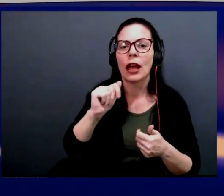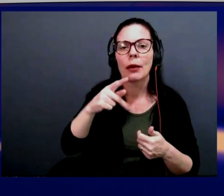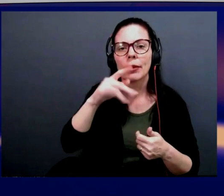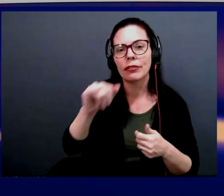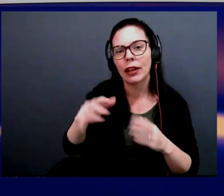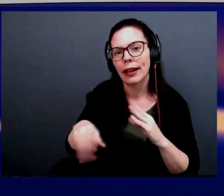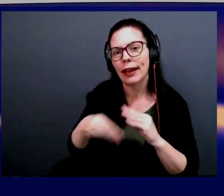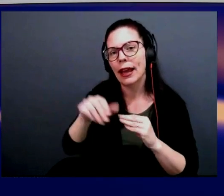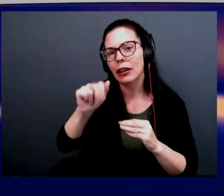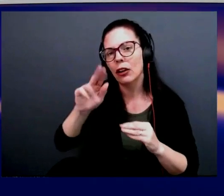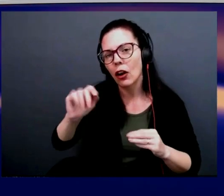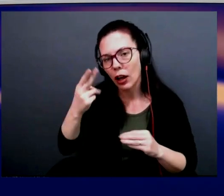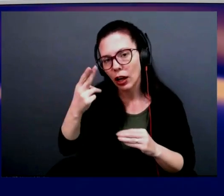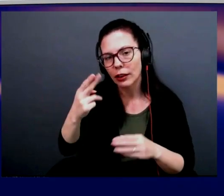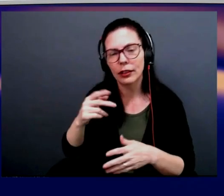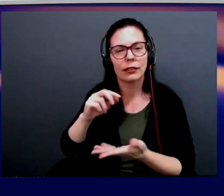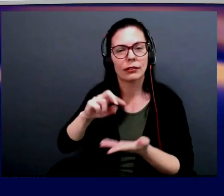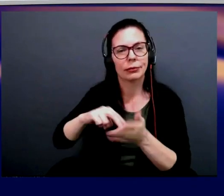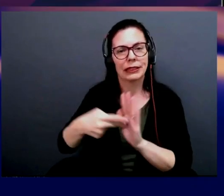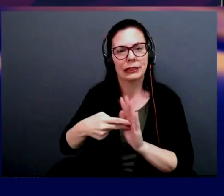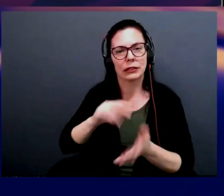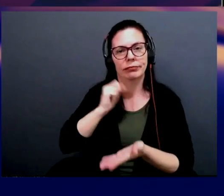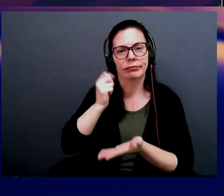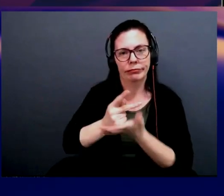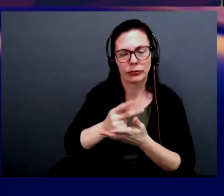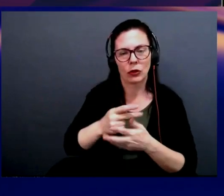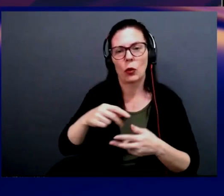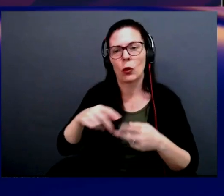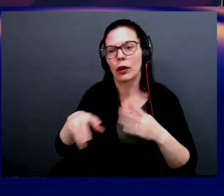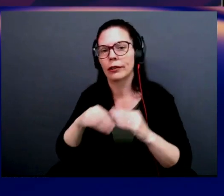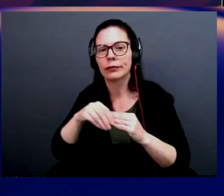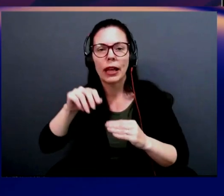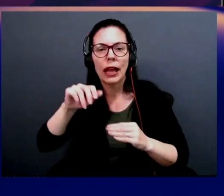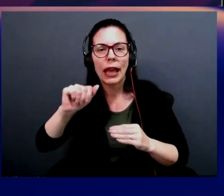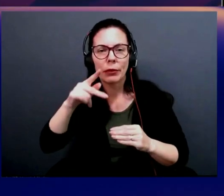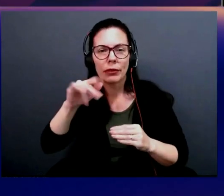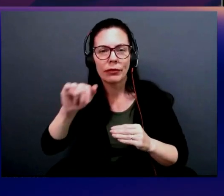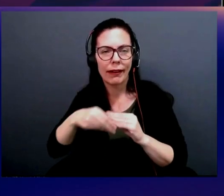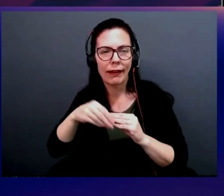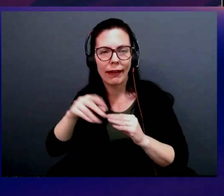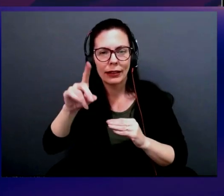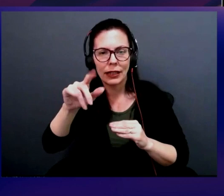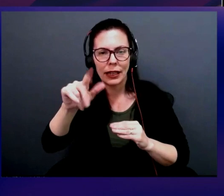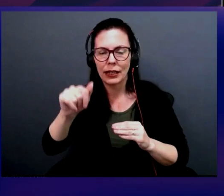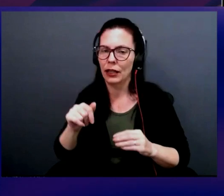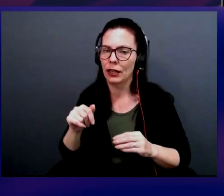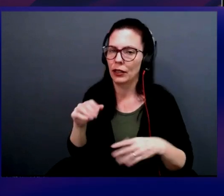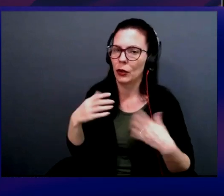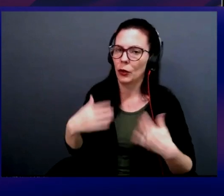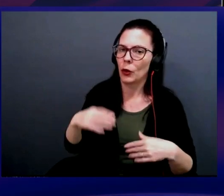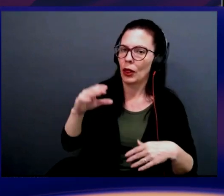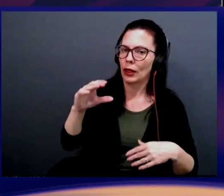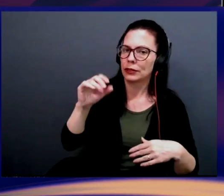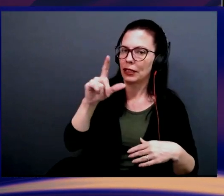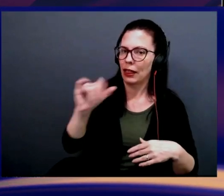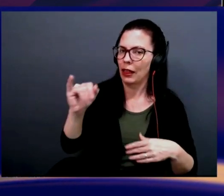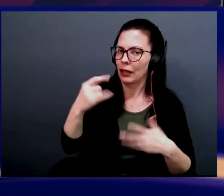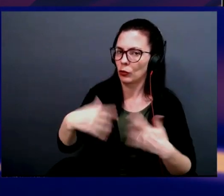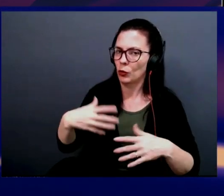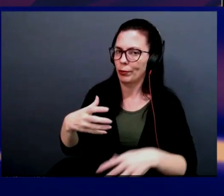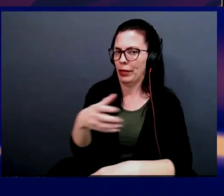get, you know, authentication, or Amplify add data. You can, you know, the CLI is very powerful, and especially now with the UI